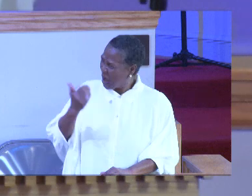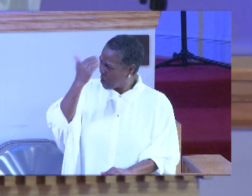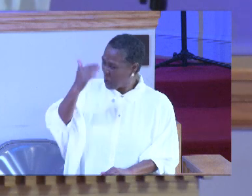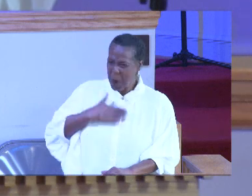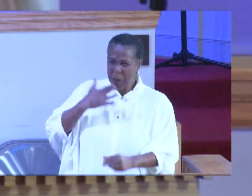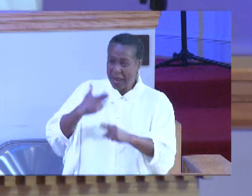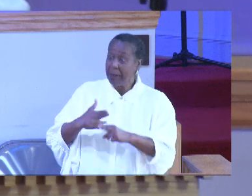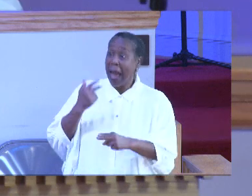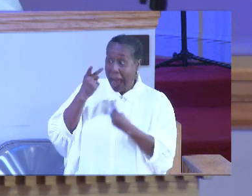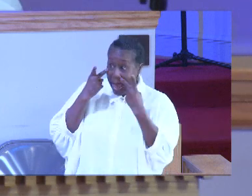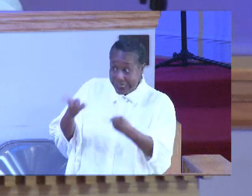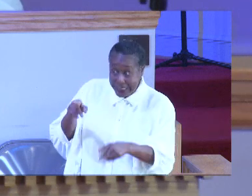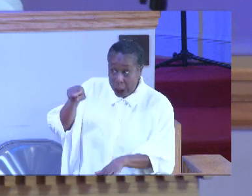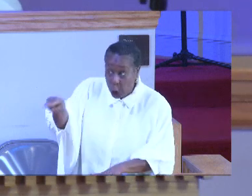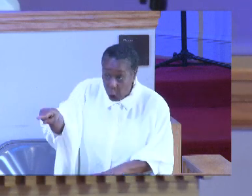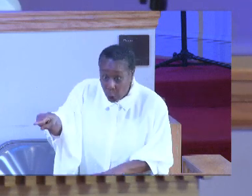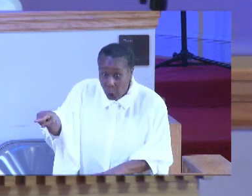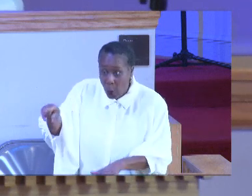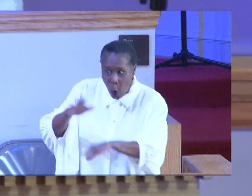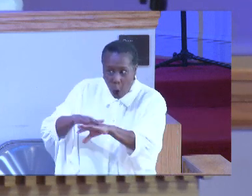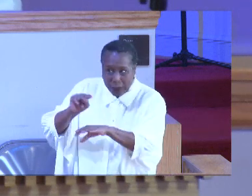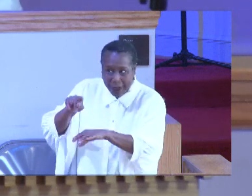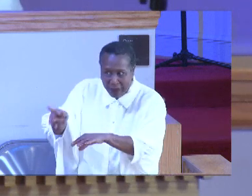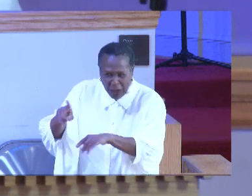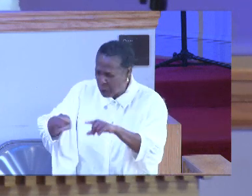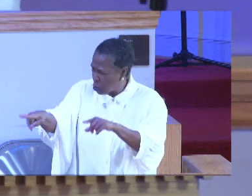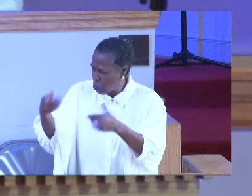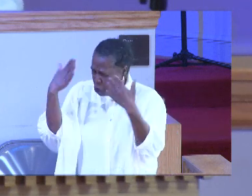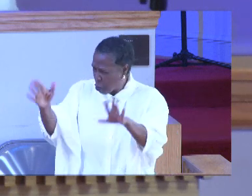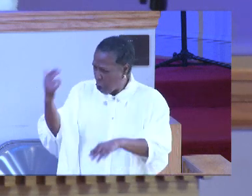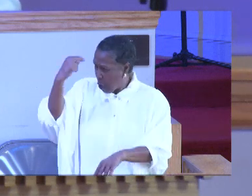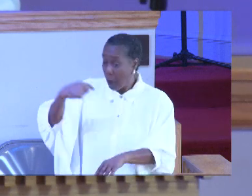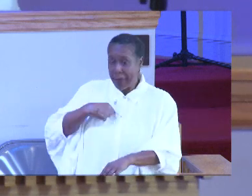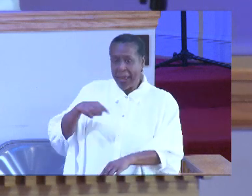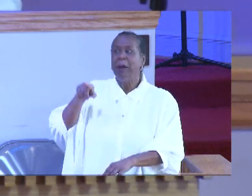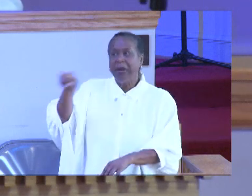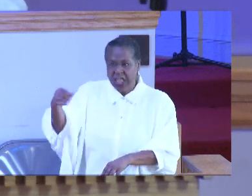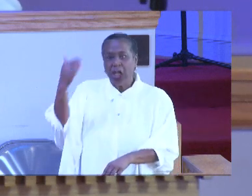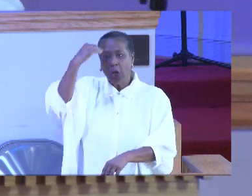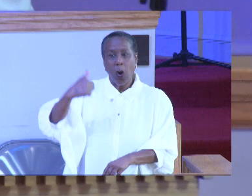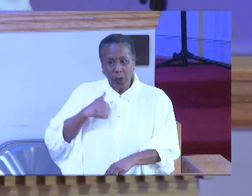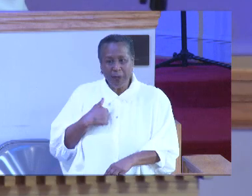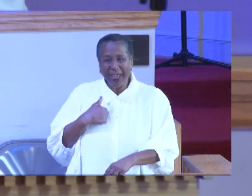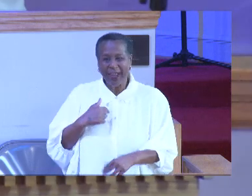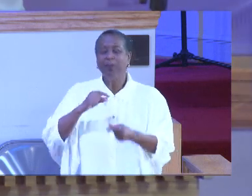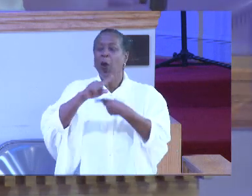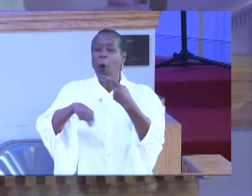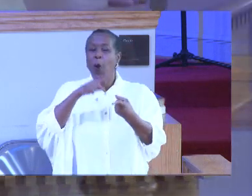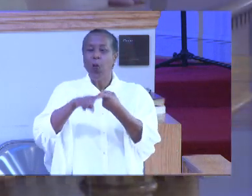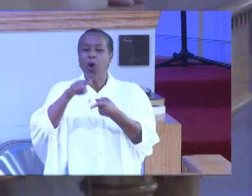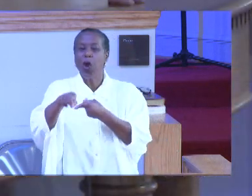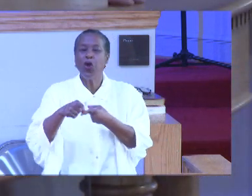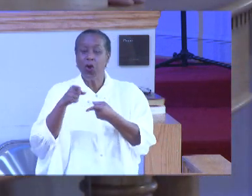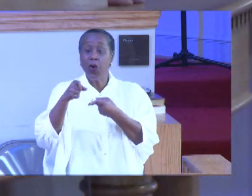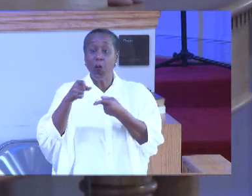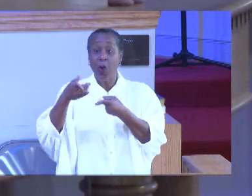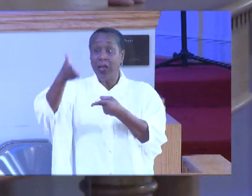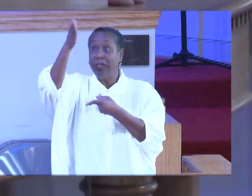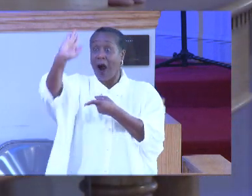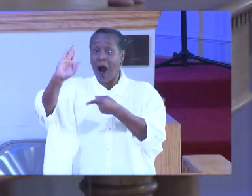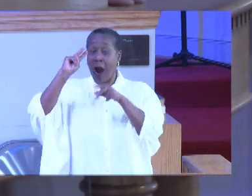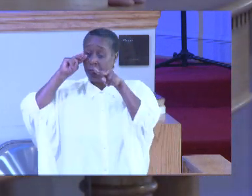I see her, but she don't know me, but then she does know me. But that's the way it is when you're on God's radar